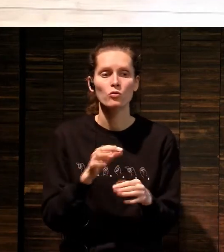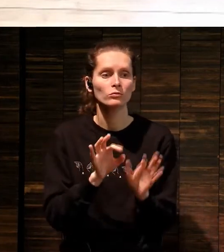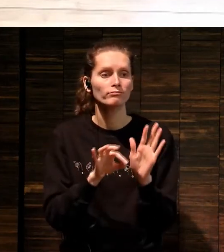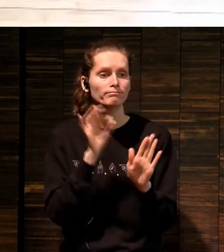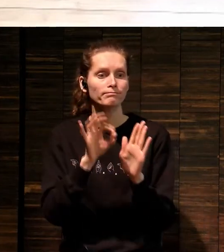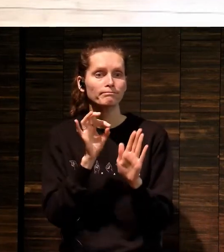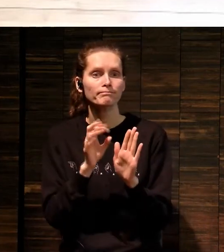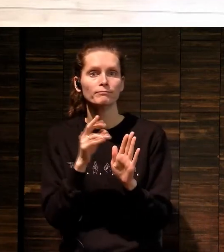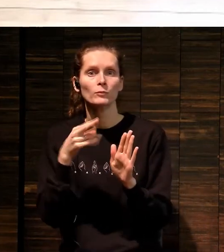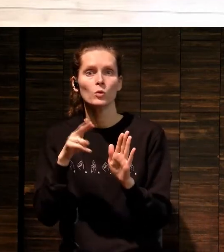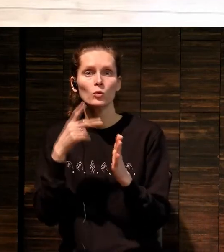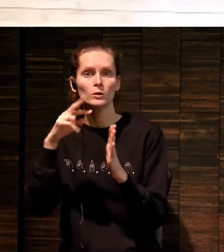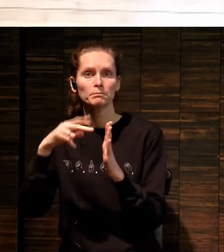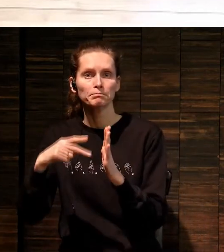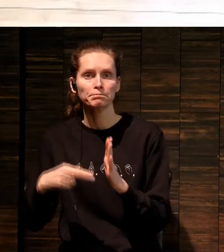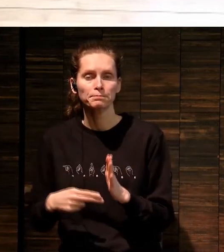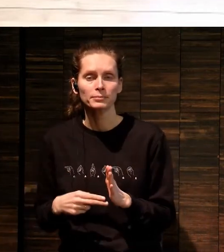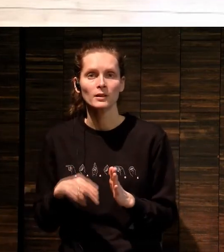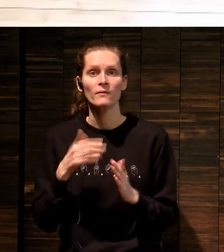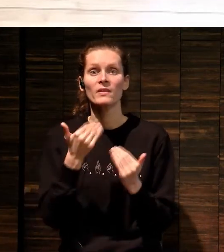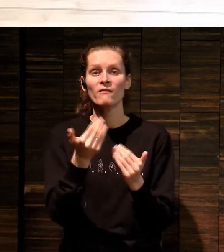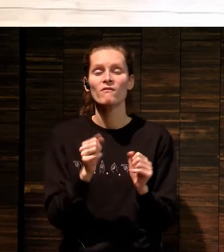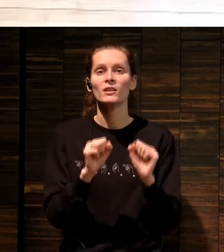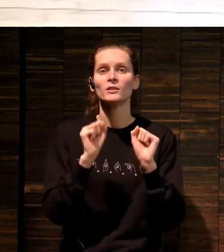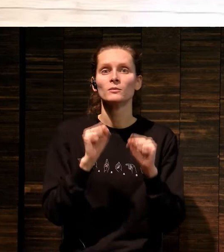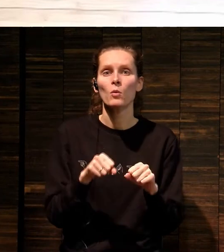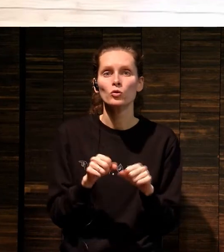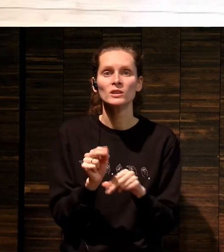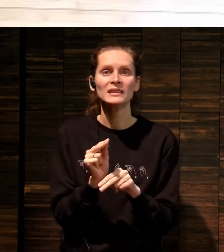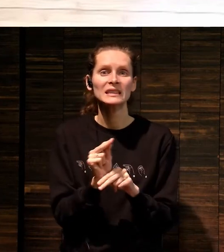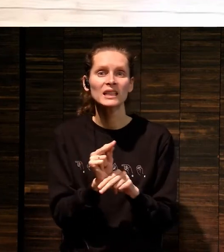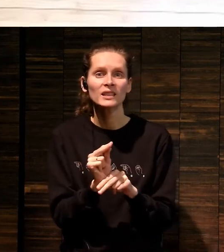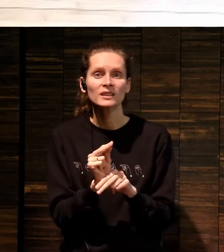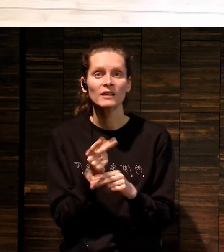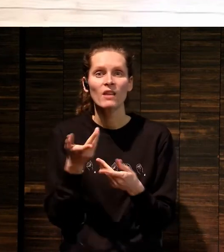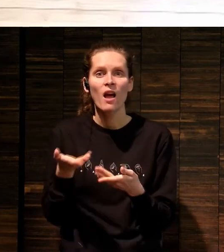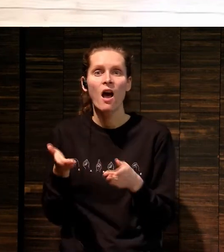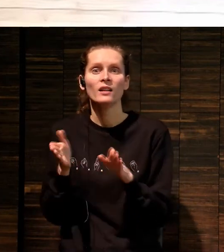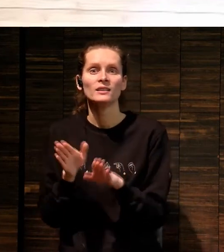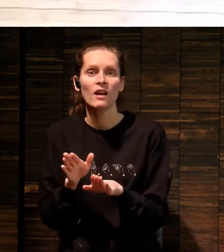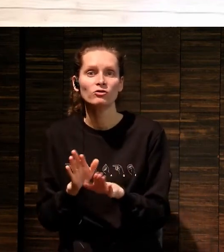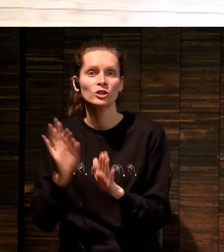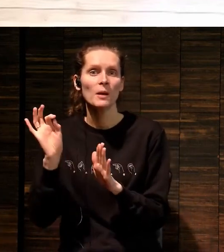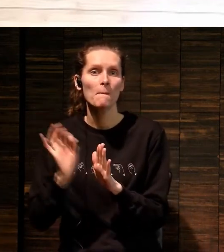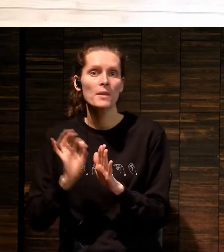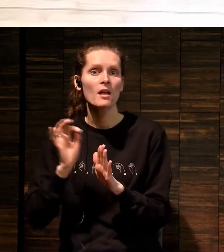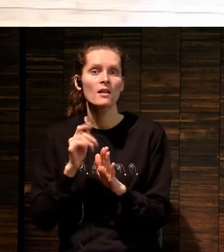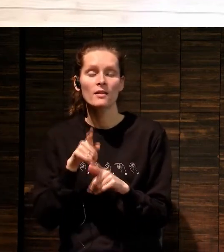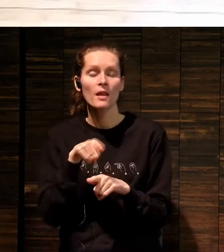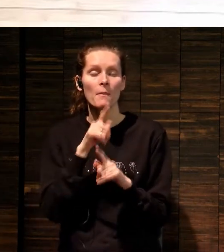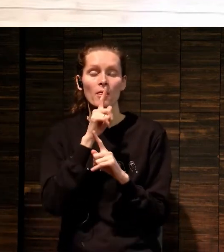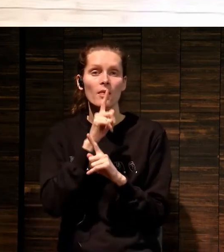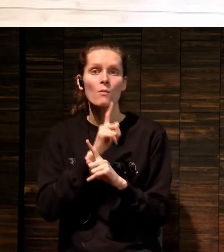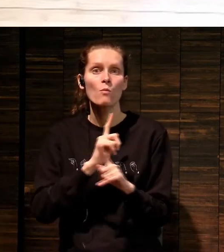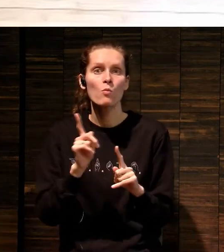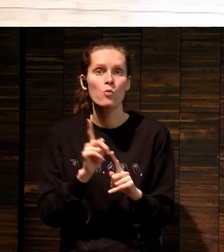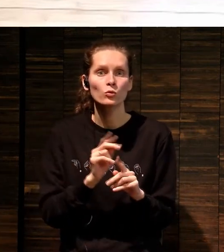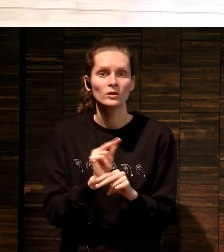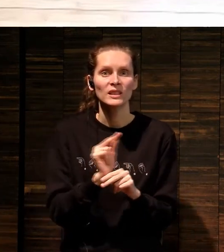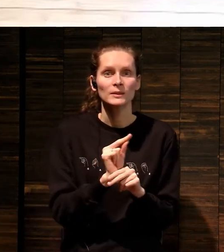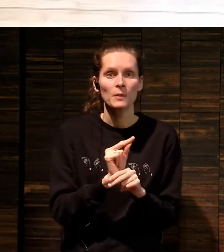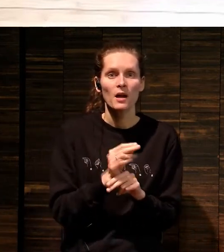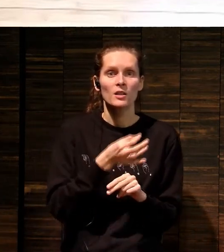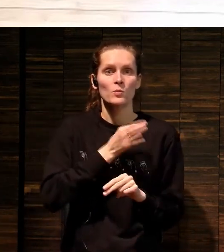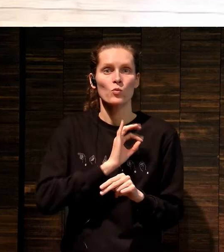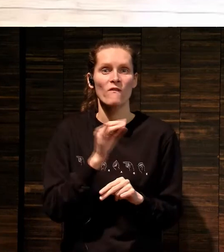and remediate at the code level. So that's sort of when the entire organization is aware of accessibility now.